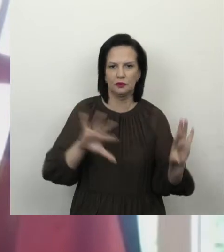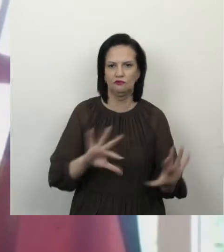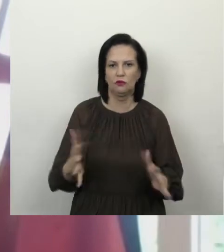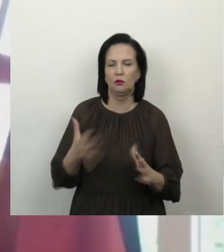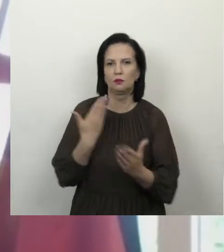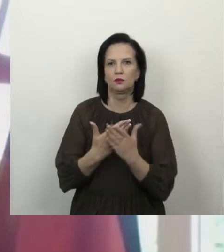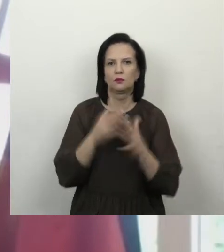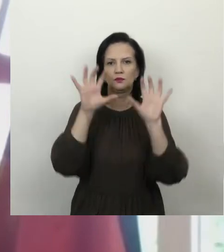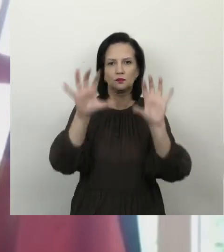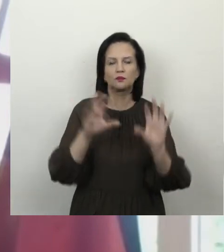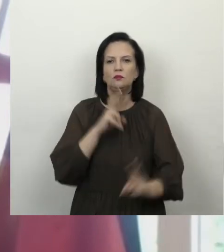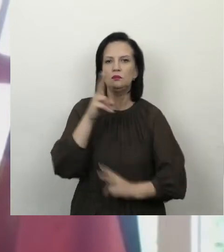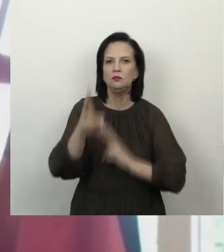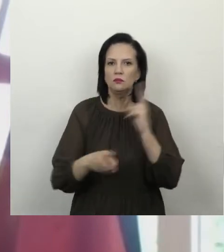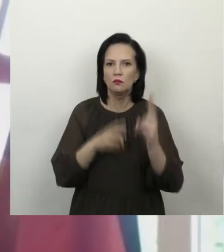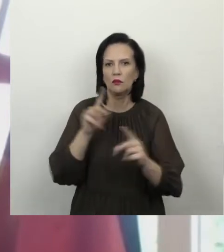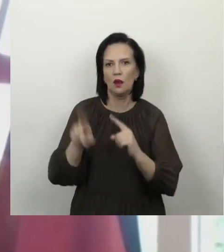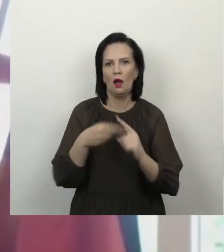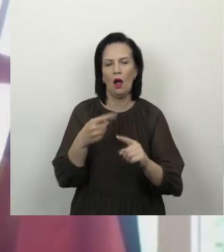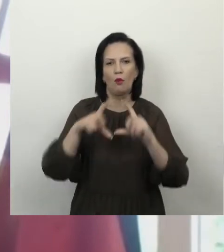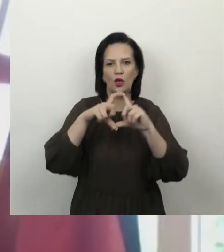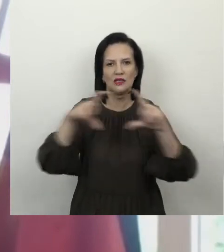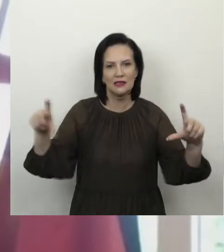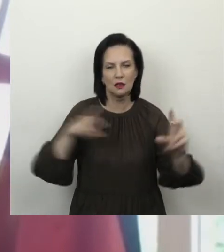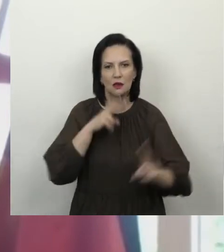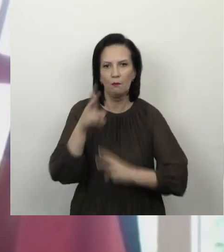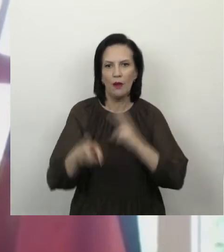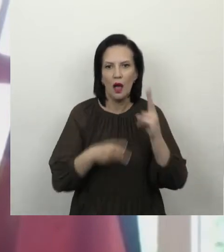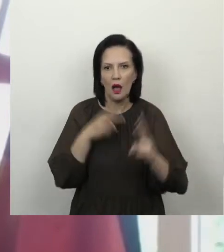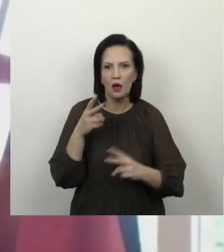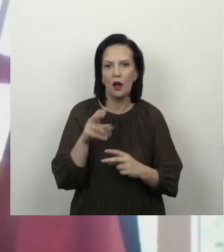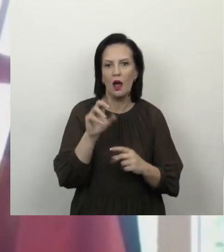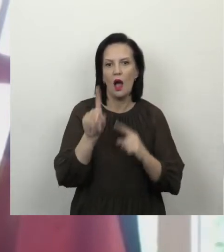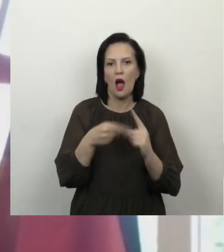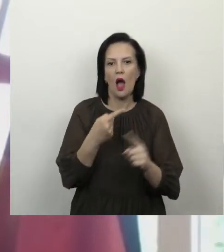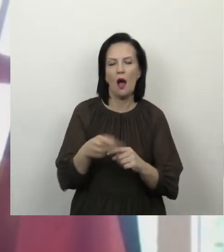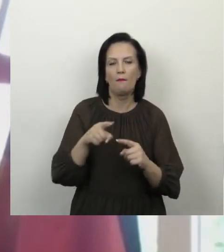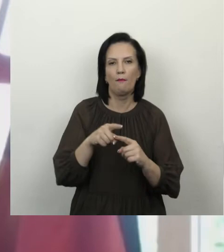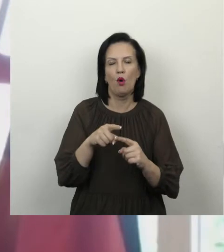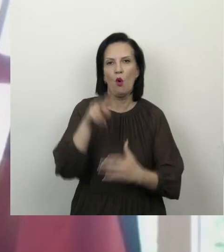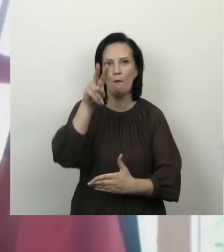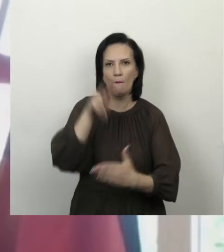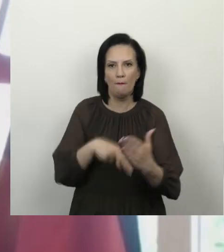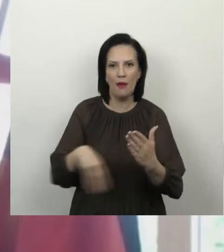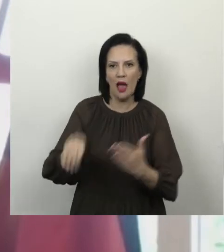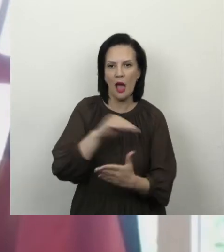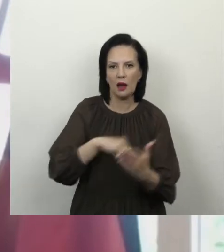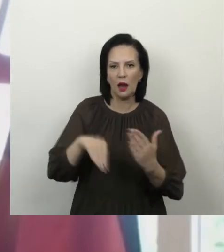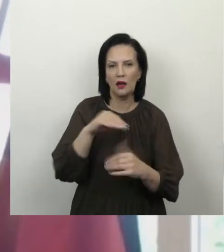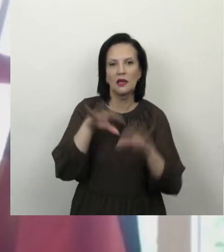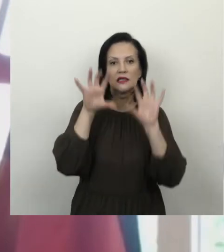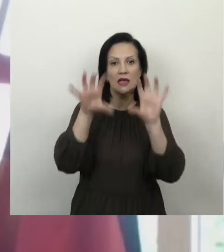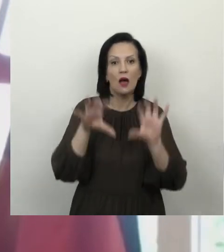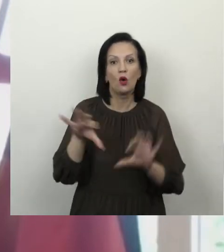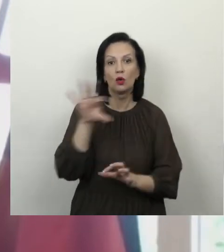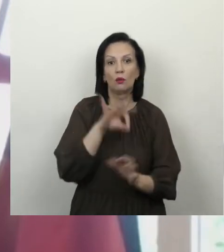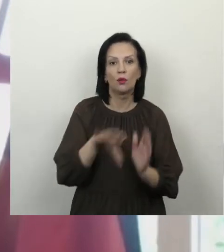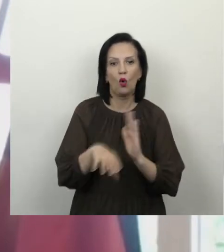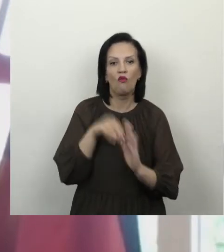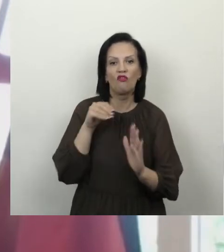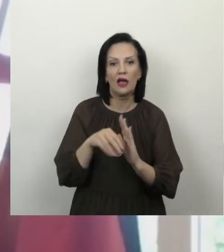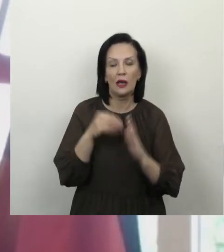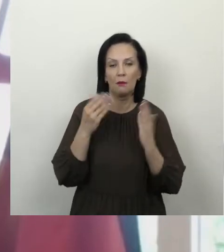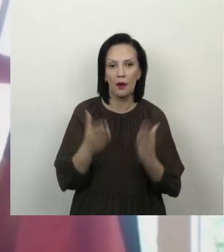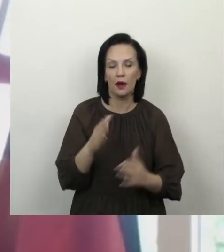institutional complaint, judicial review against an election law, and